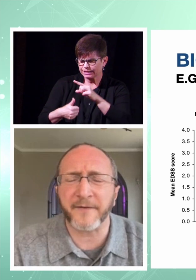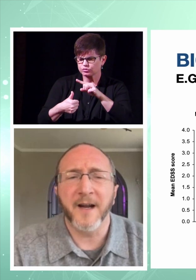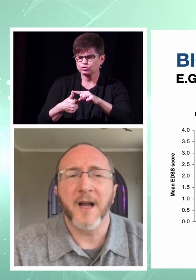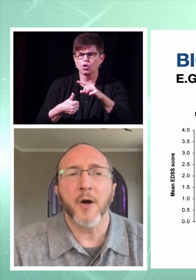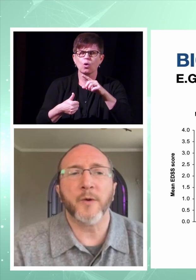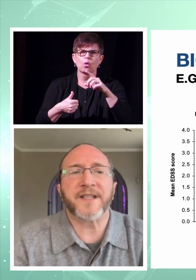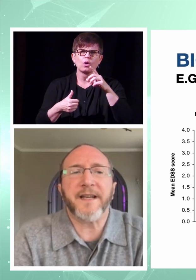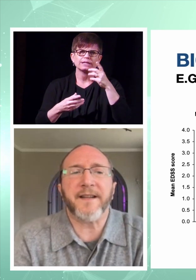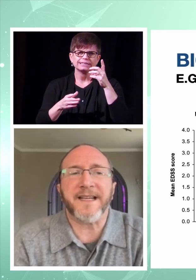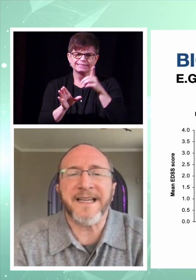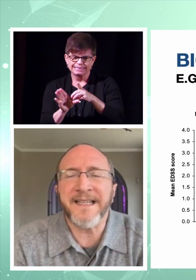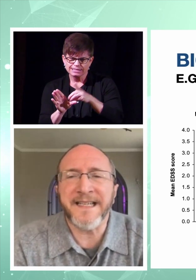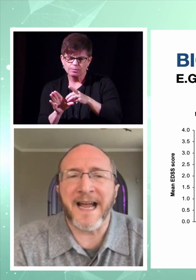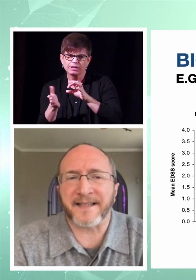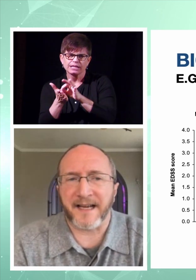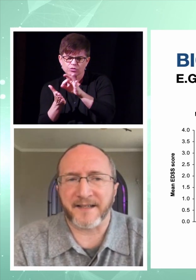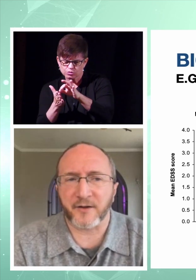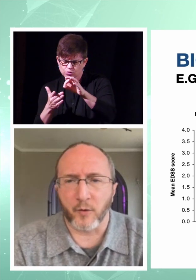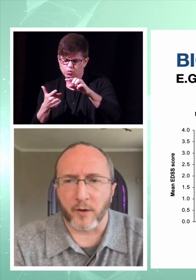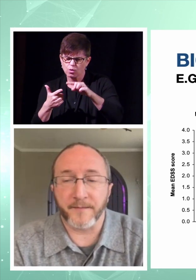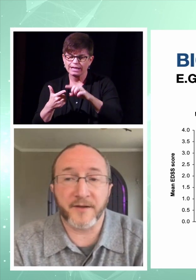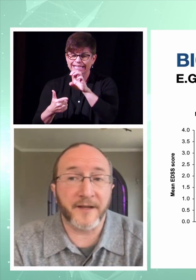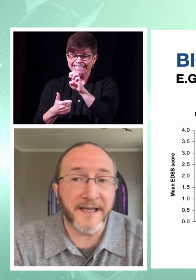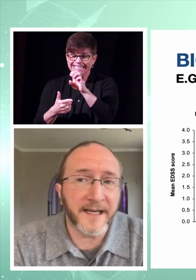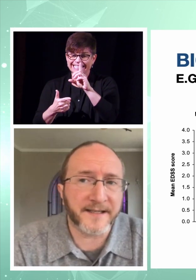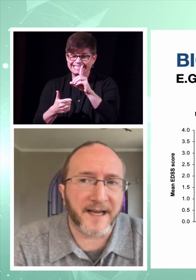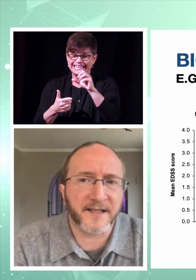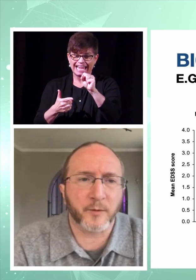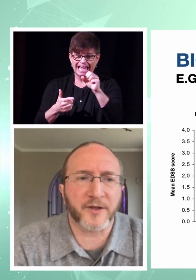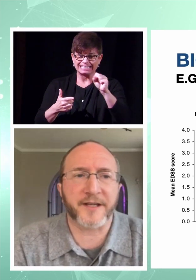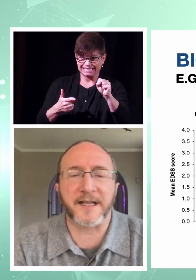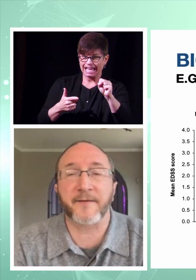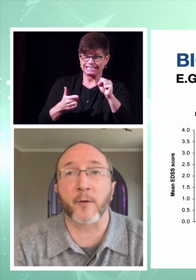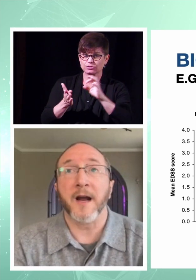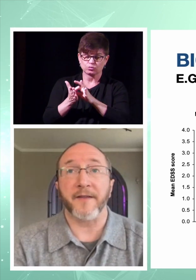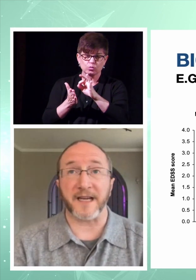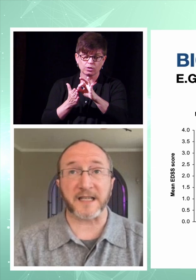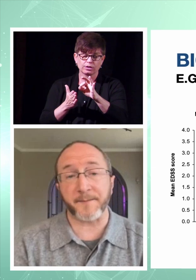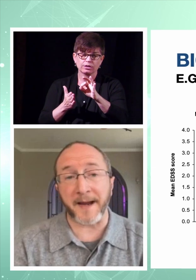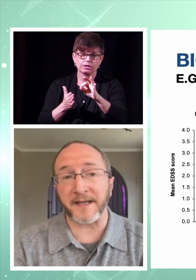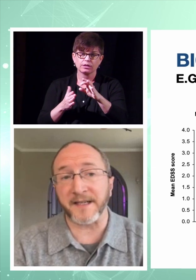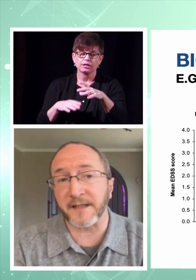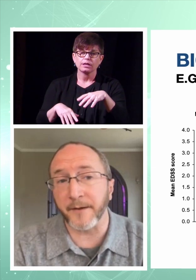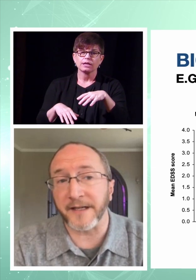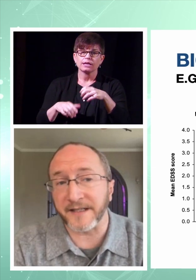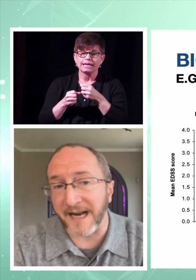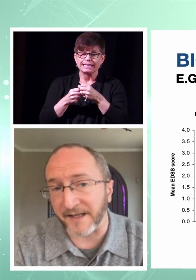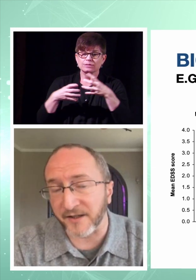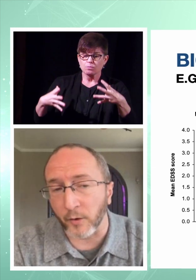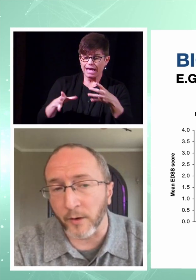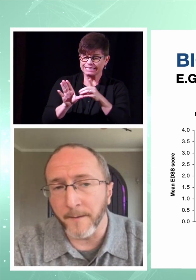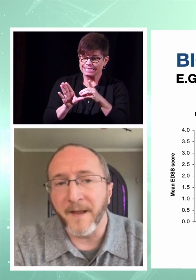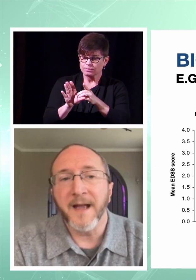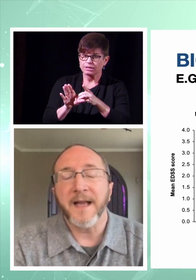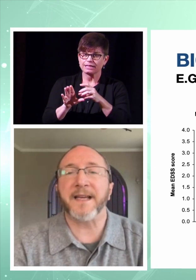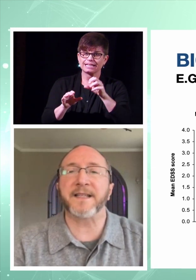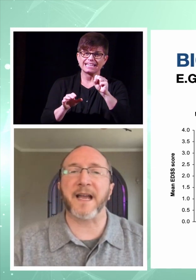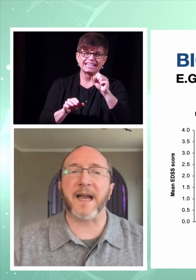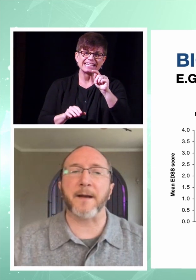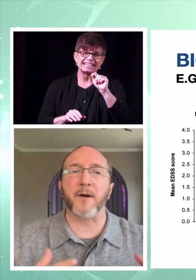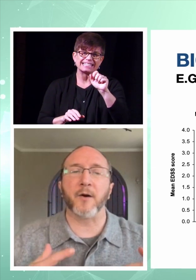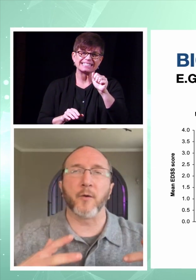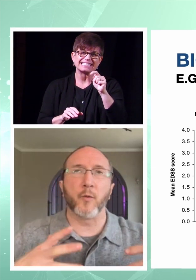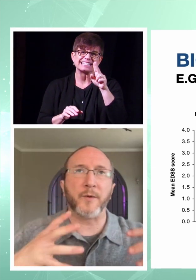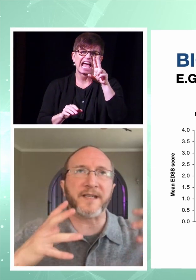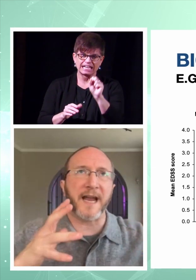the left, we see the EDSS score. So the EDSS, which stands for the Expanded Disability Status Score,